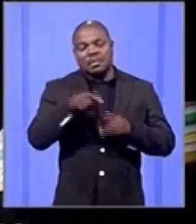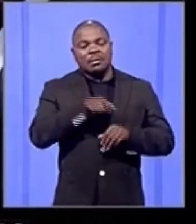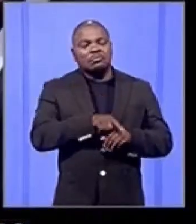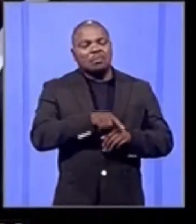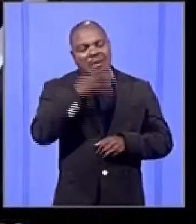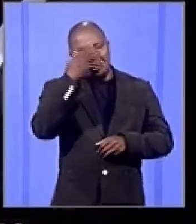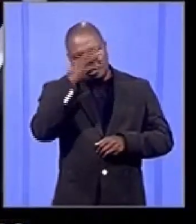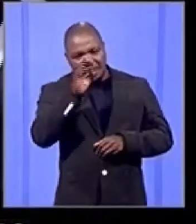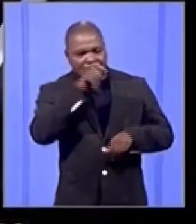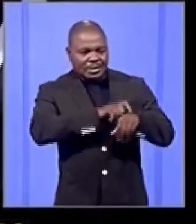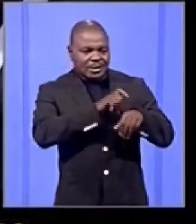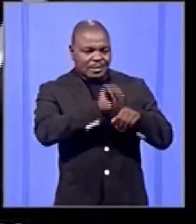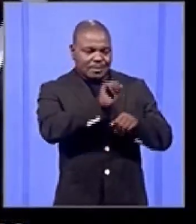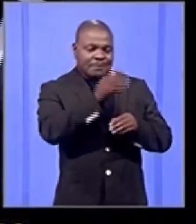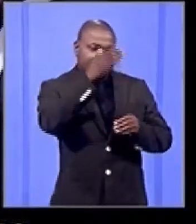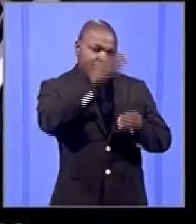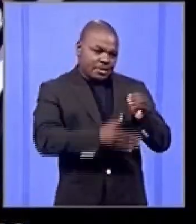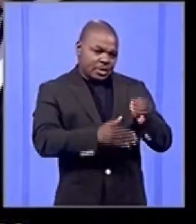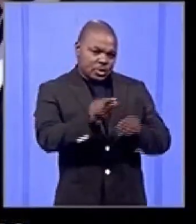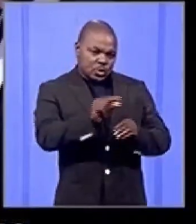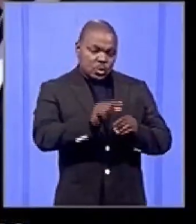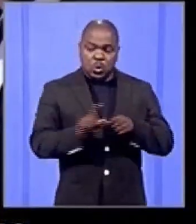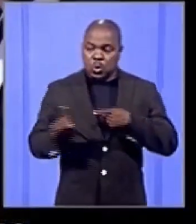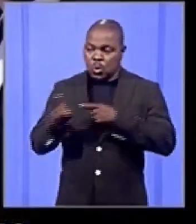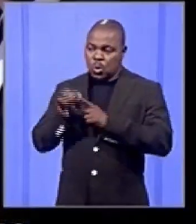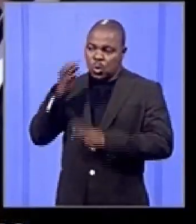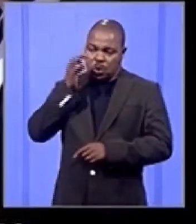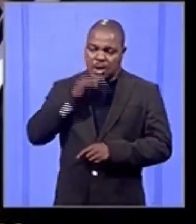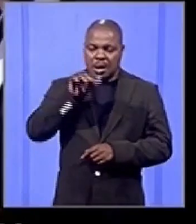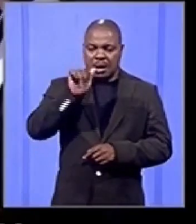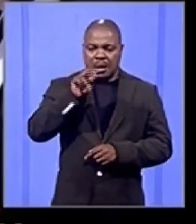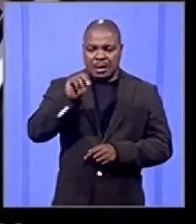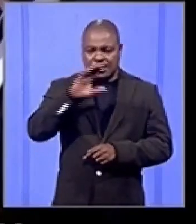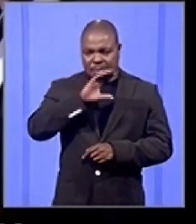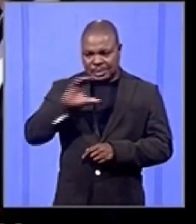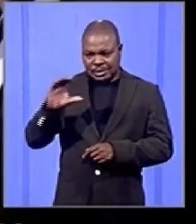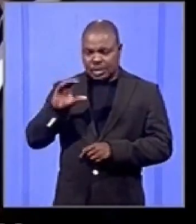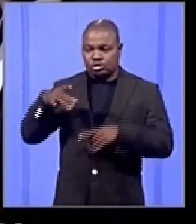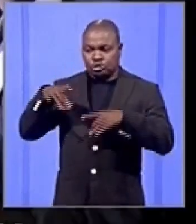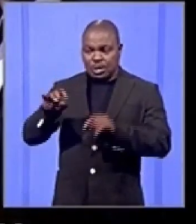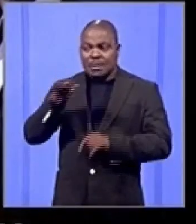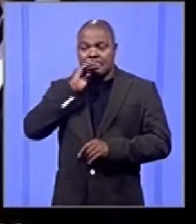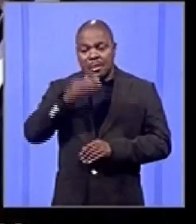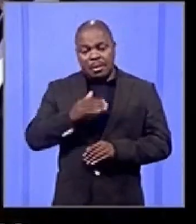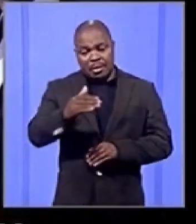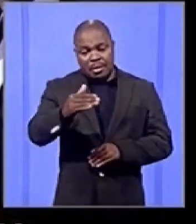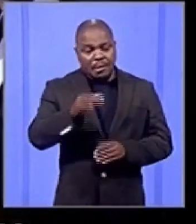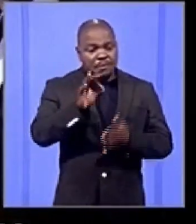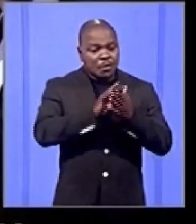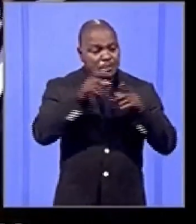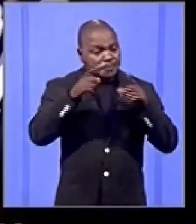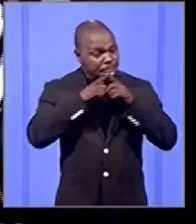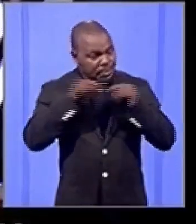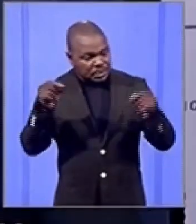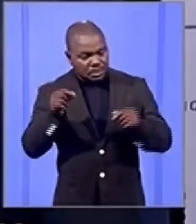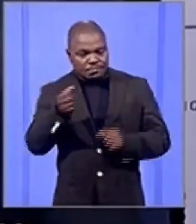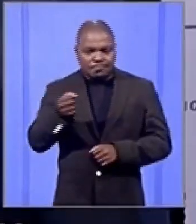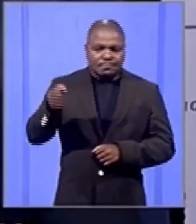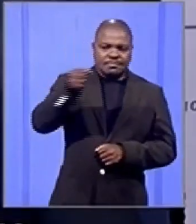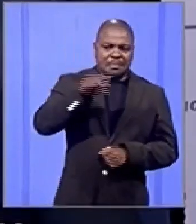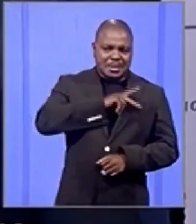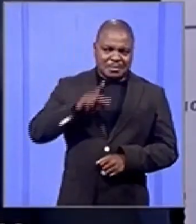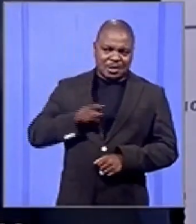le go khutla a re ntlha gore ke modulasetulo wa ANC ga e tlhalose gore o tla nna tonakgolo ya province fa morago ga ditlhopho tsa monongwaga. In